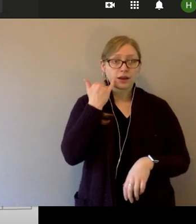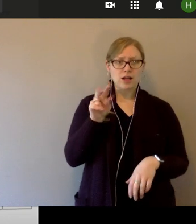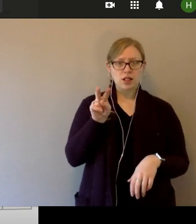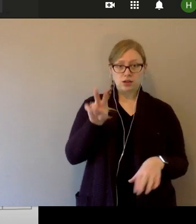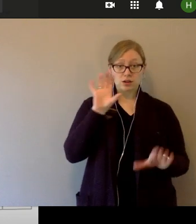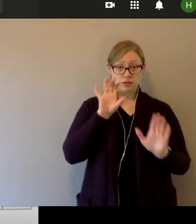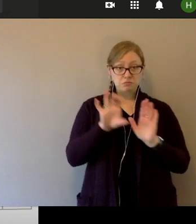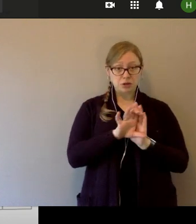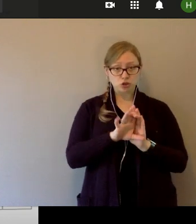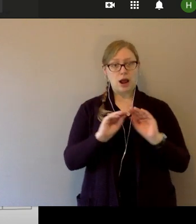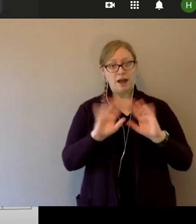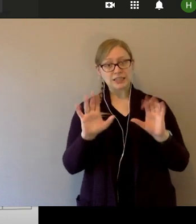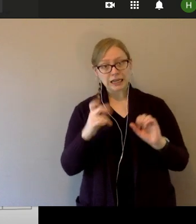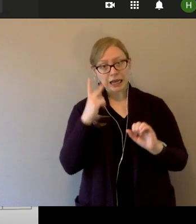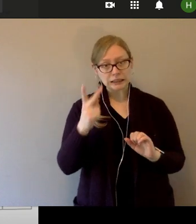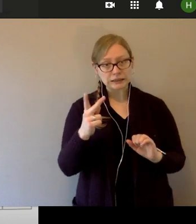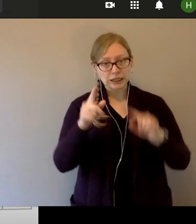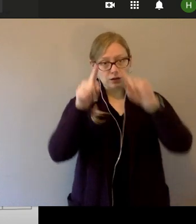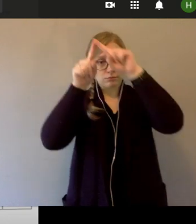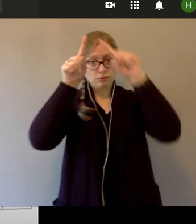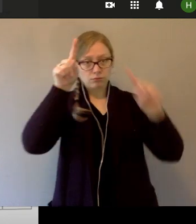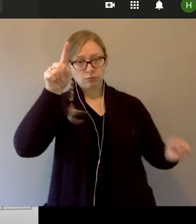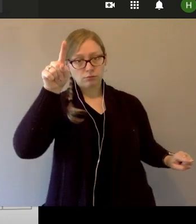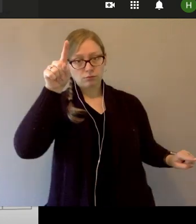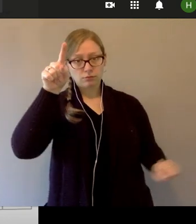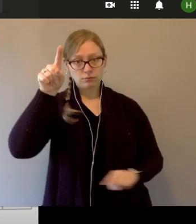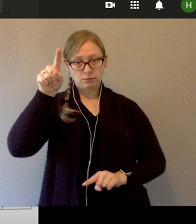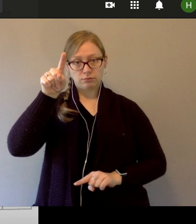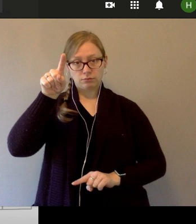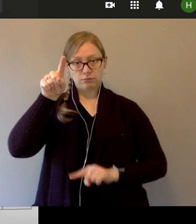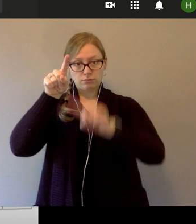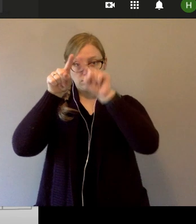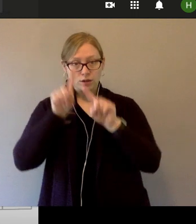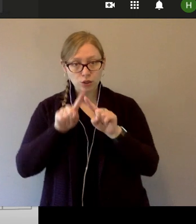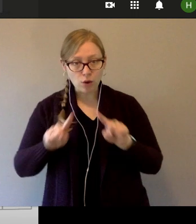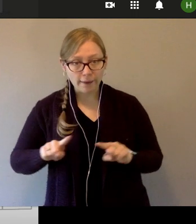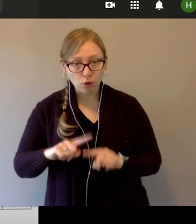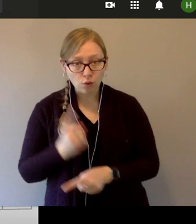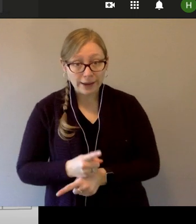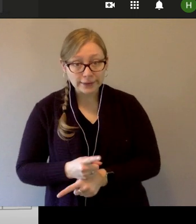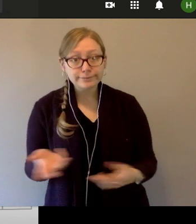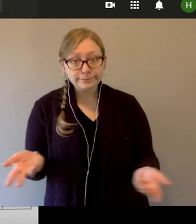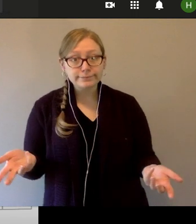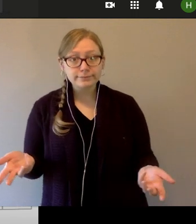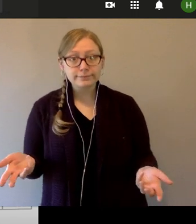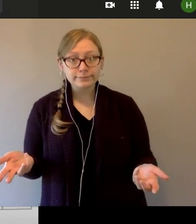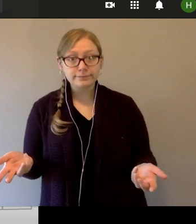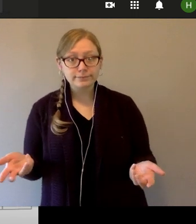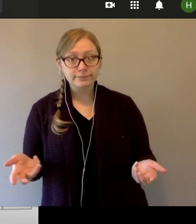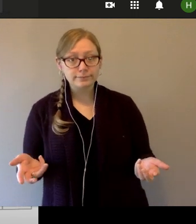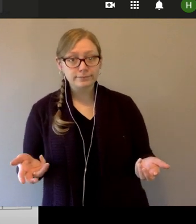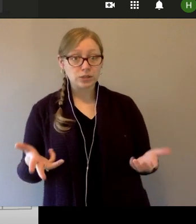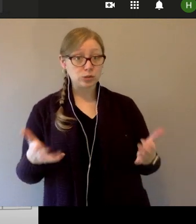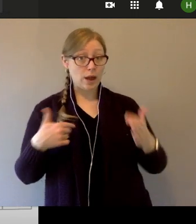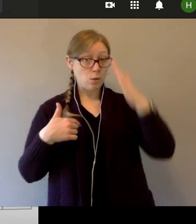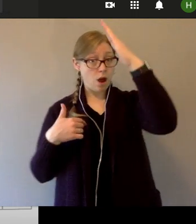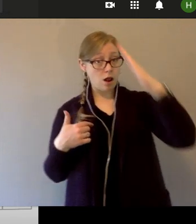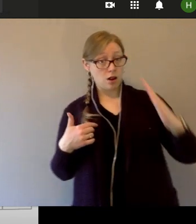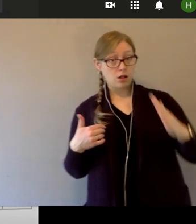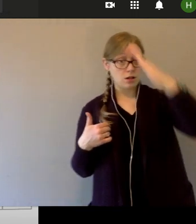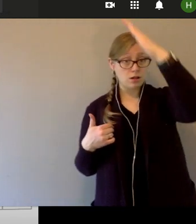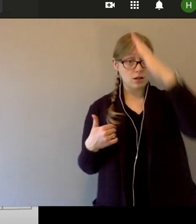see that there's a triangle there, right? So here's my triangle. And I'm looking for the hypotenuse of